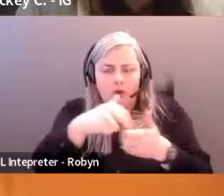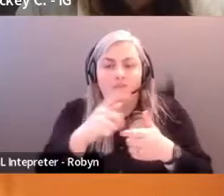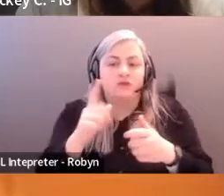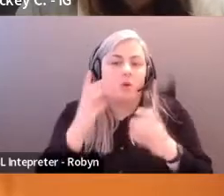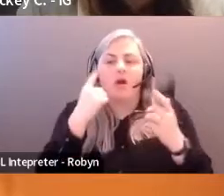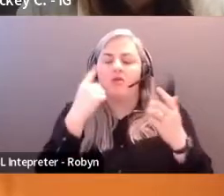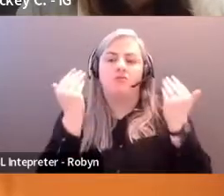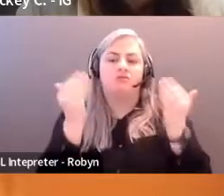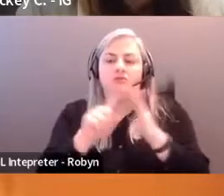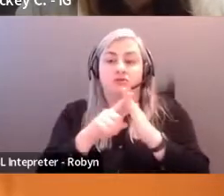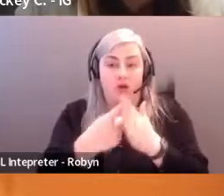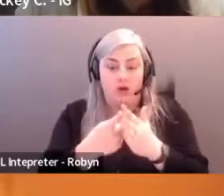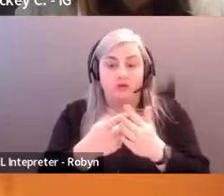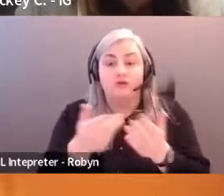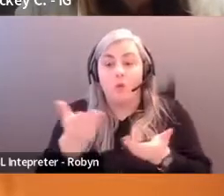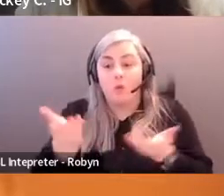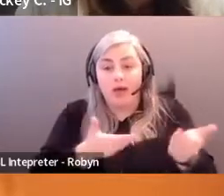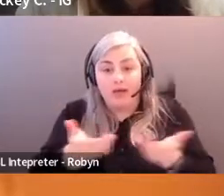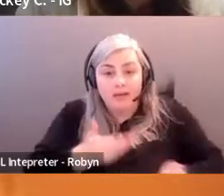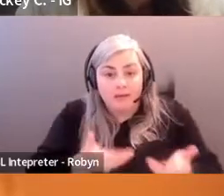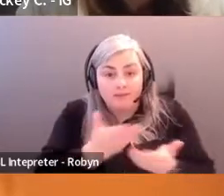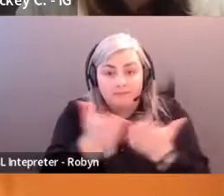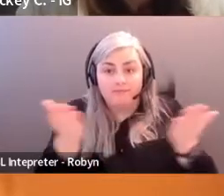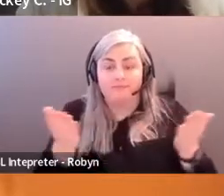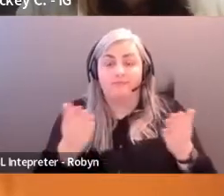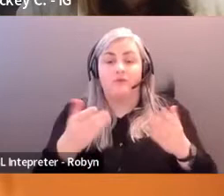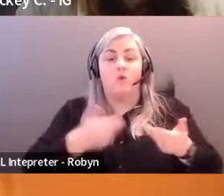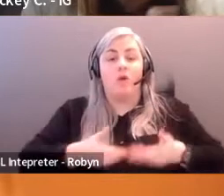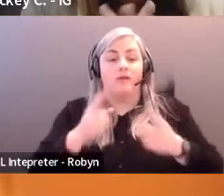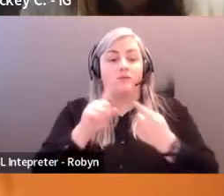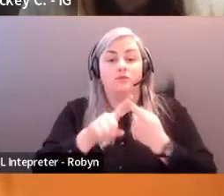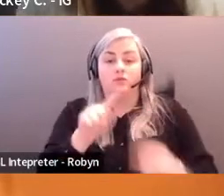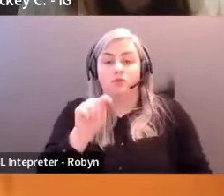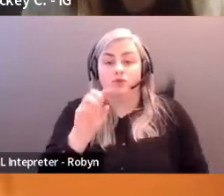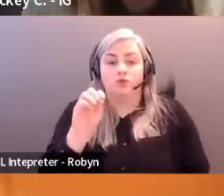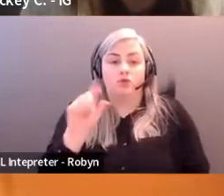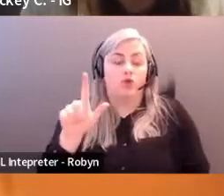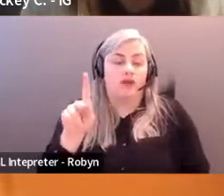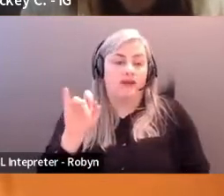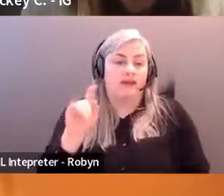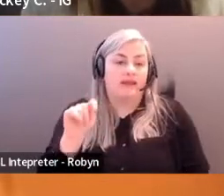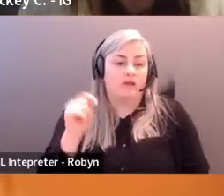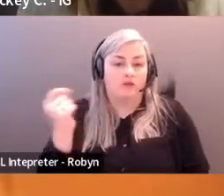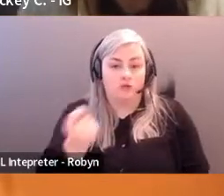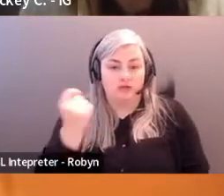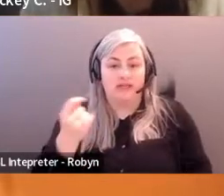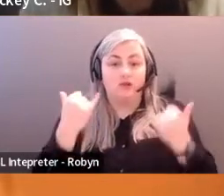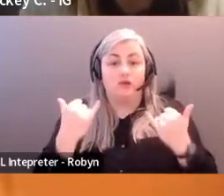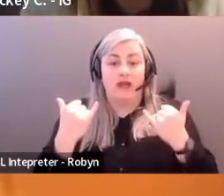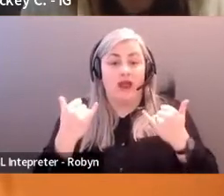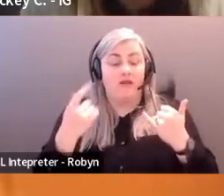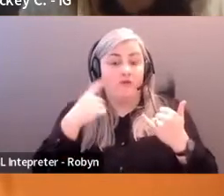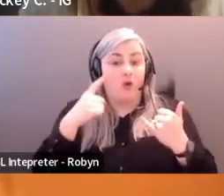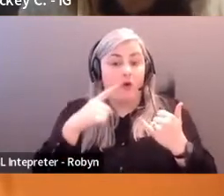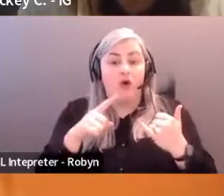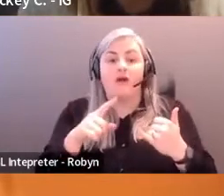So welcome everyone. Welcome to Toolkit Tuesday. Today's session is called Take the Thinking Out